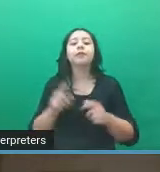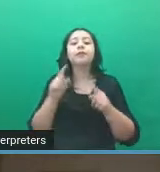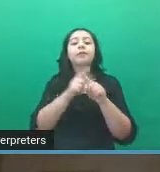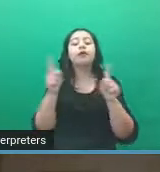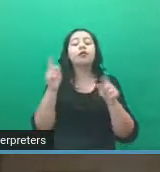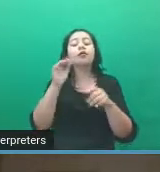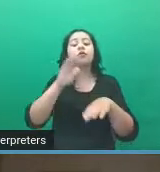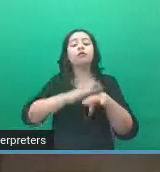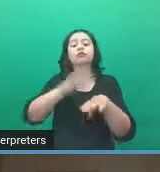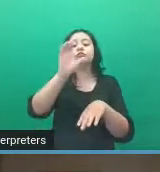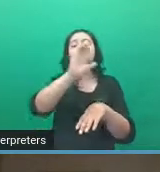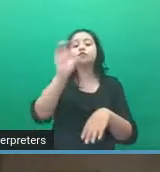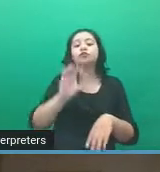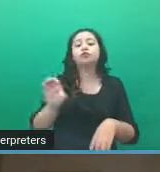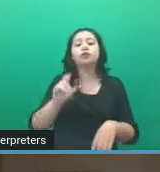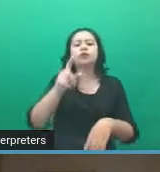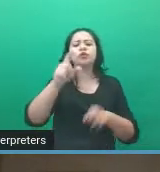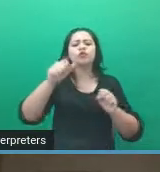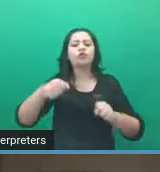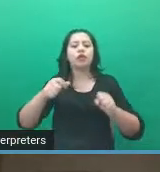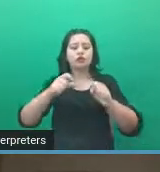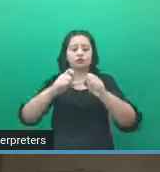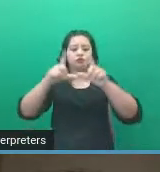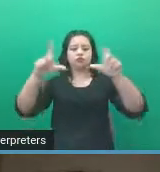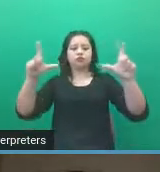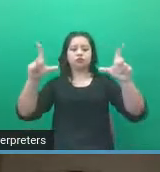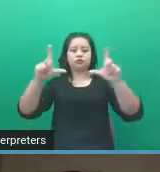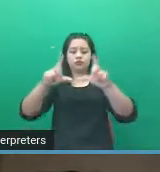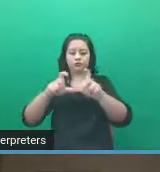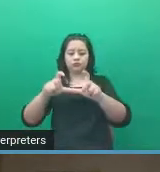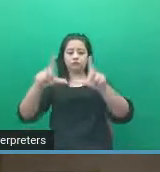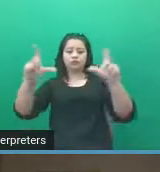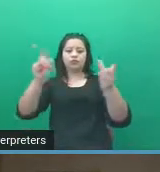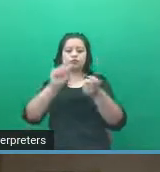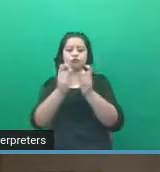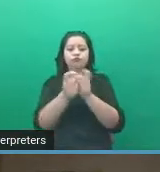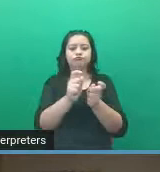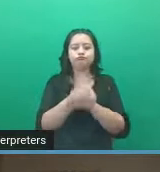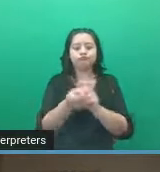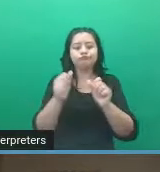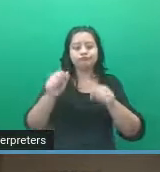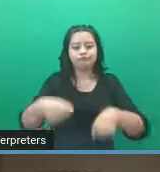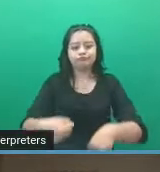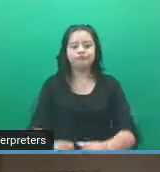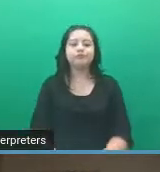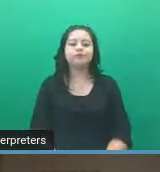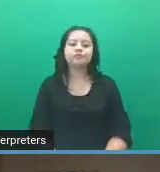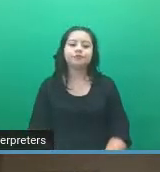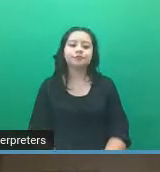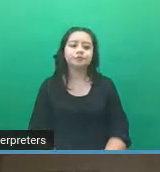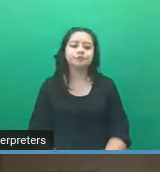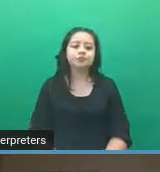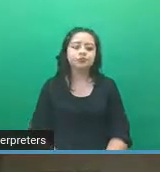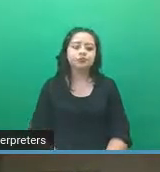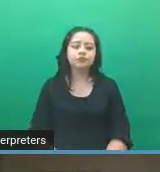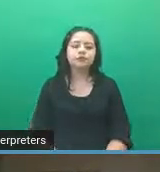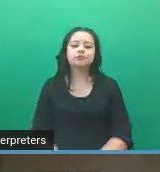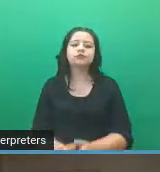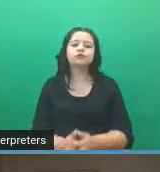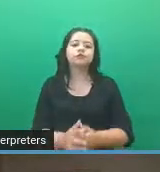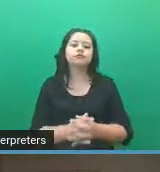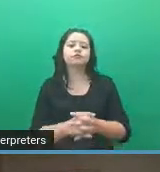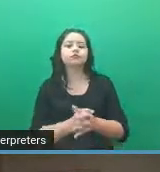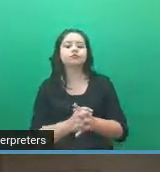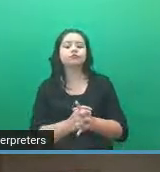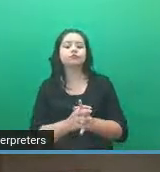is an expansive universe of space, and not a step-by-step presentation. So that's kind